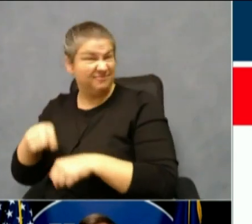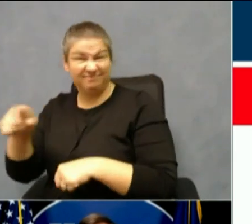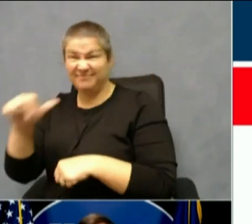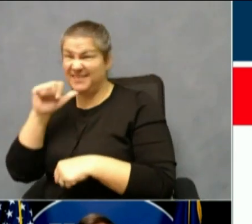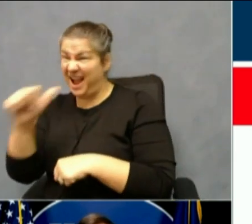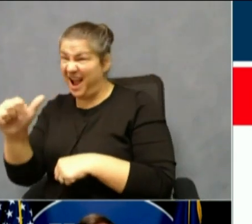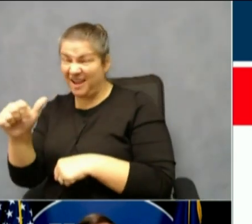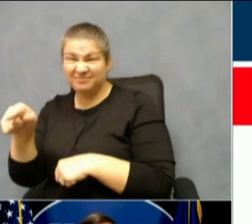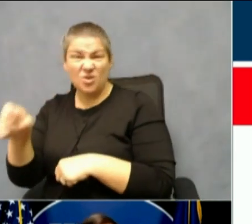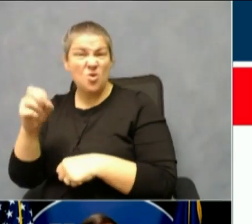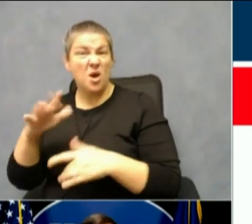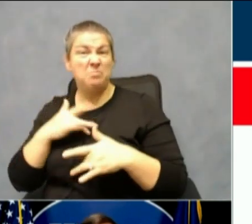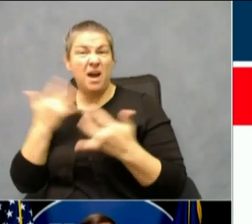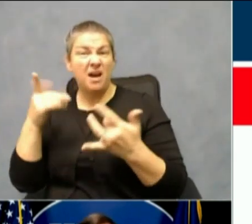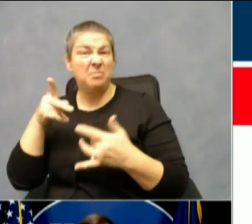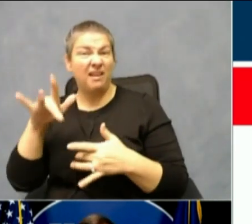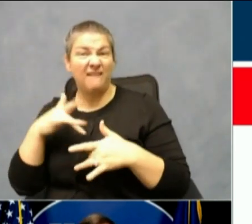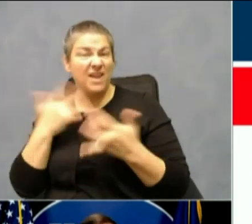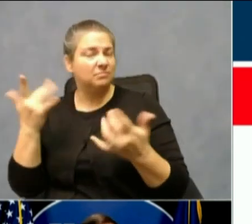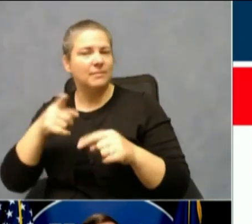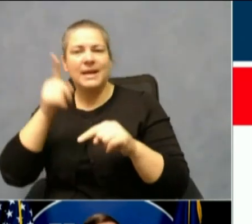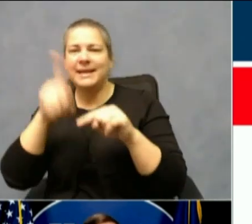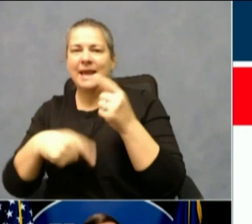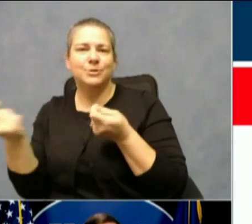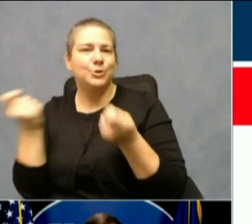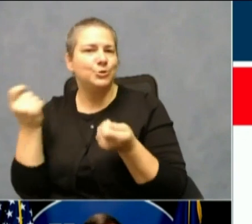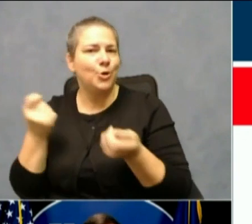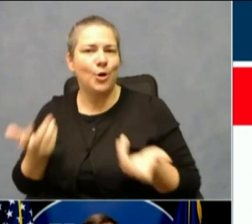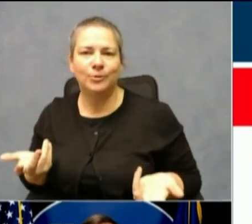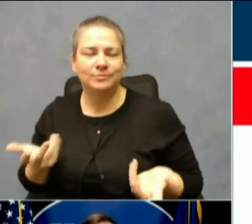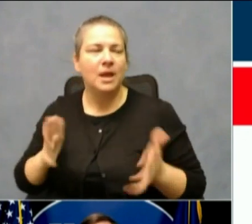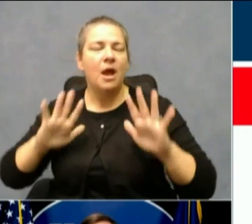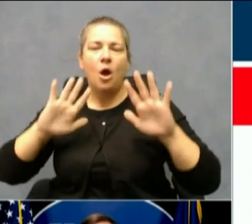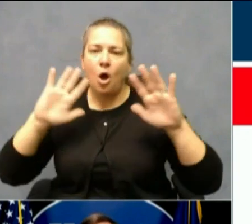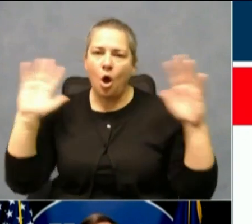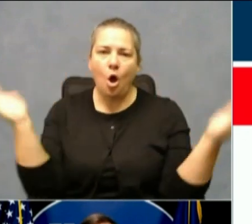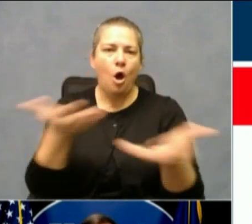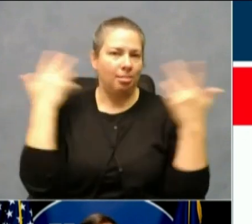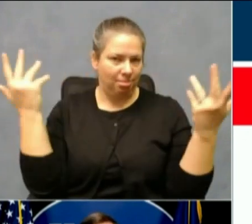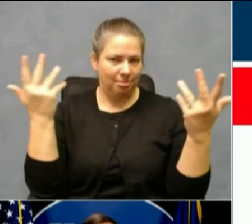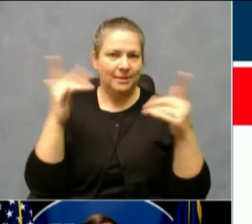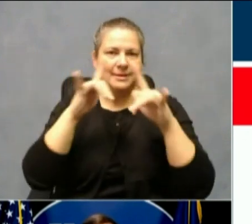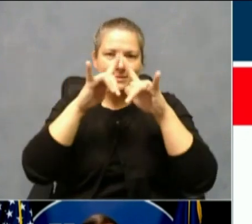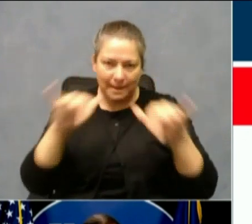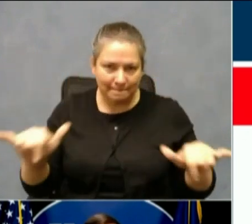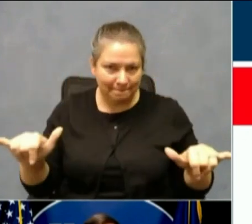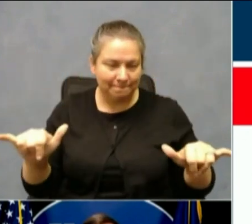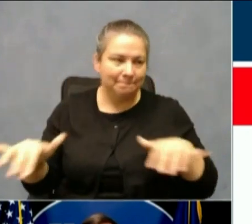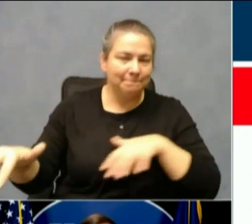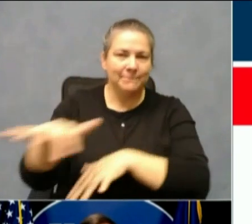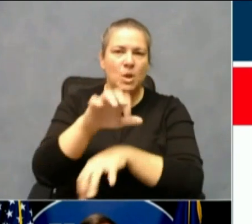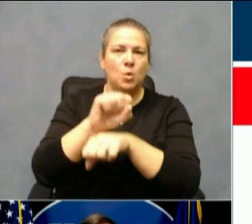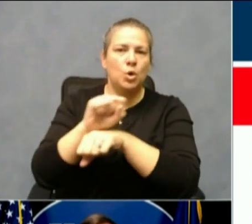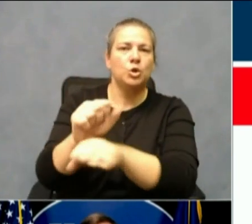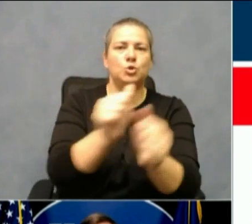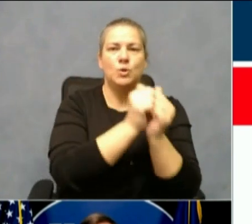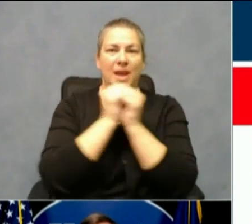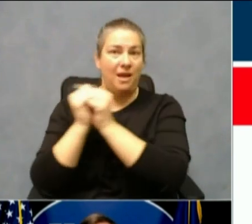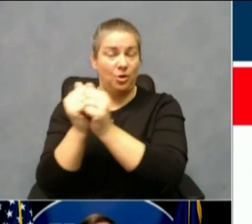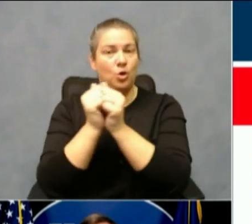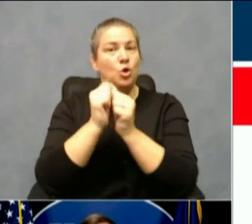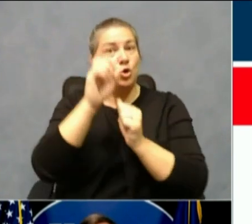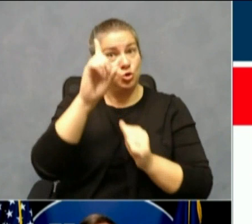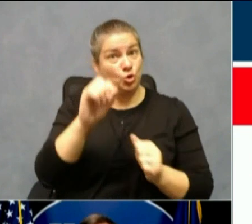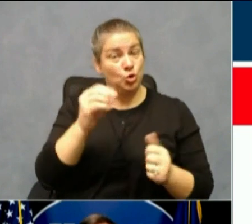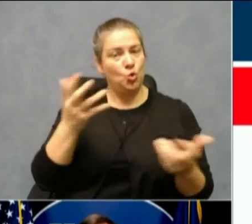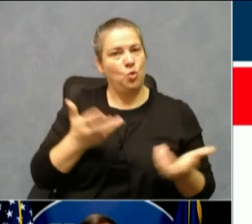can't get it under control. It's everybody at the same time working together to do the things that we know that lessen